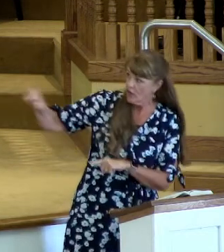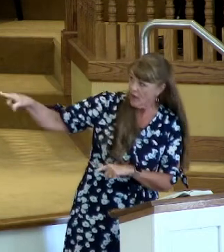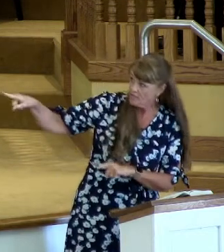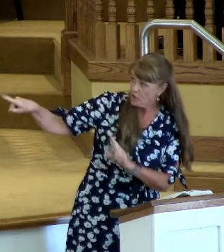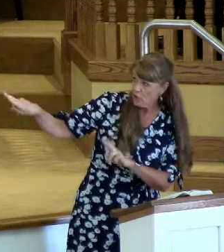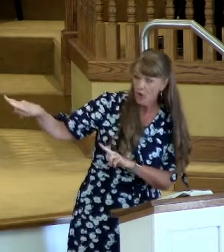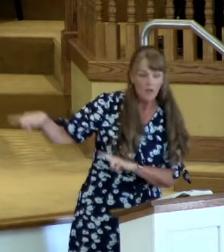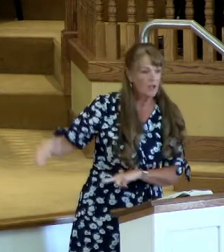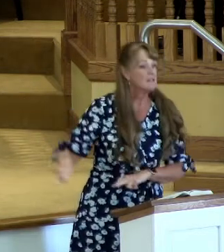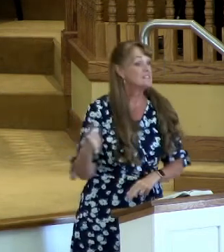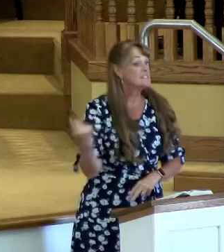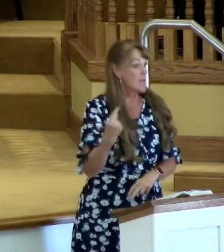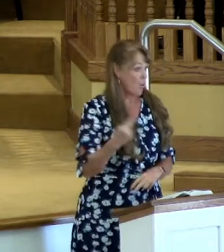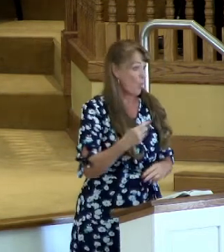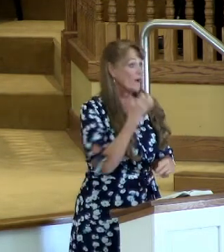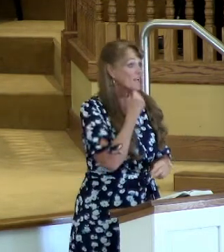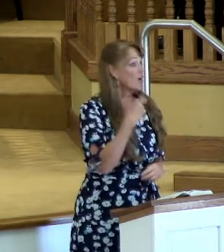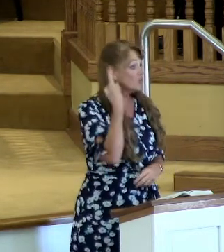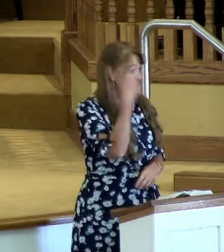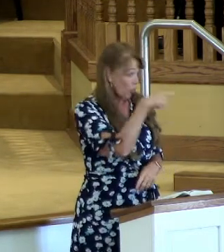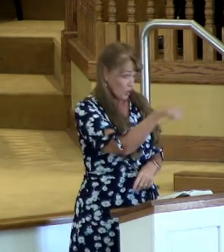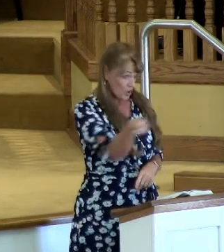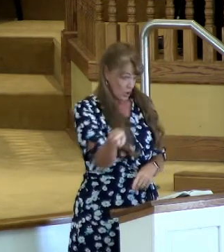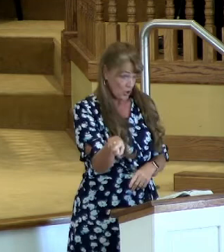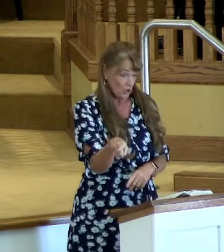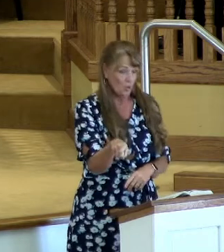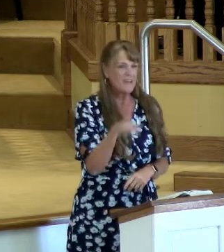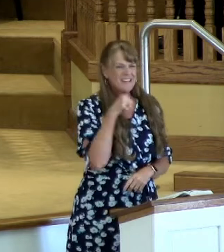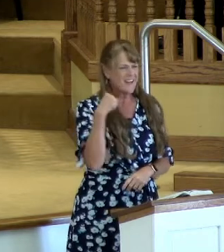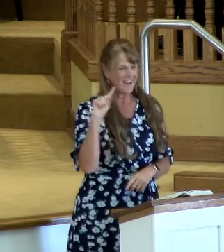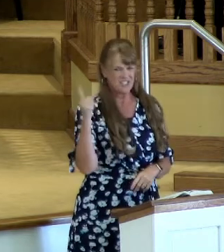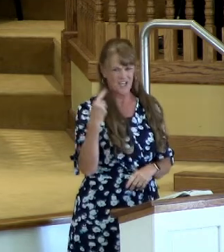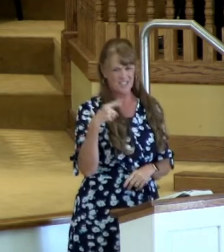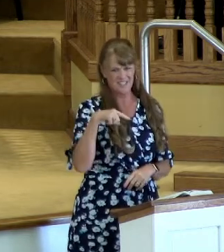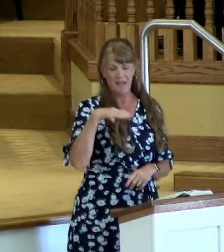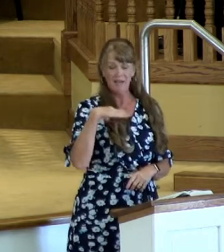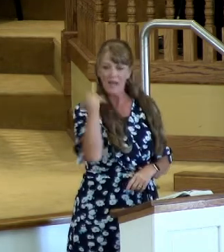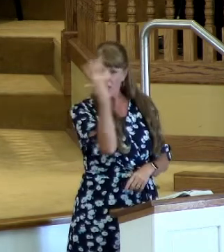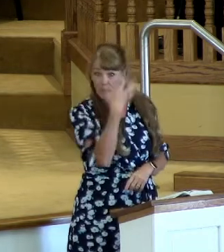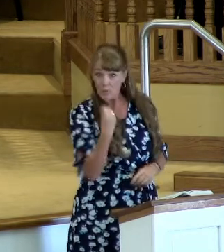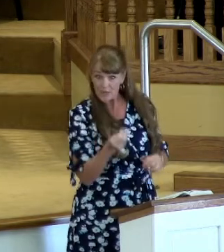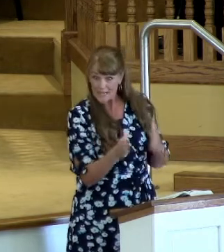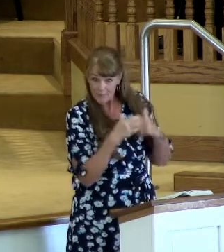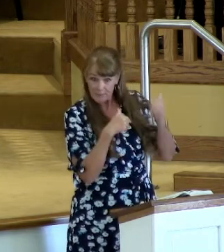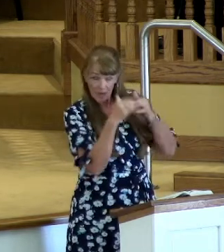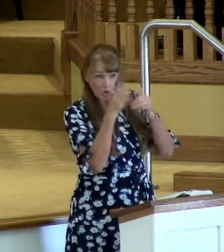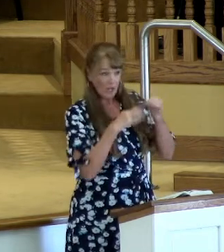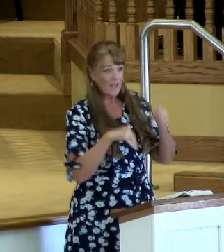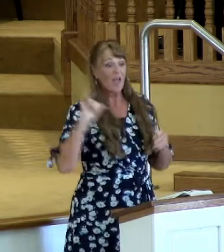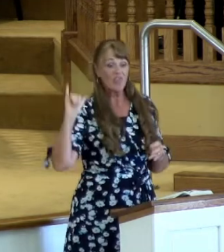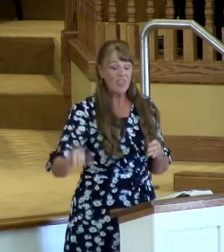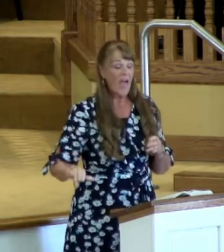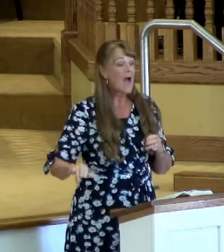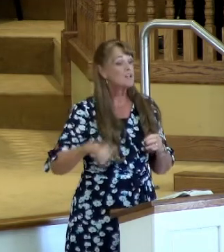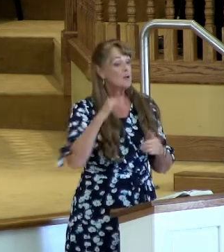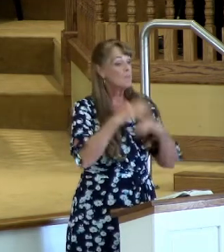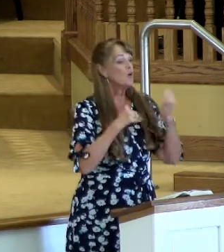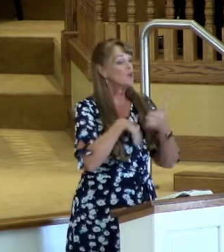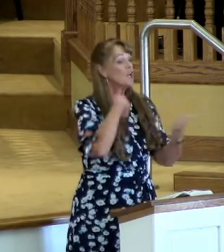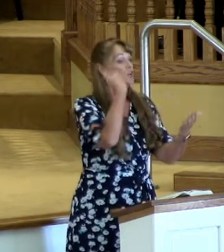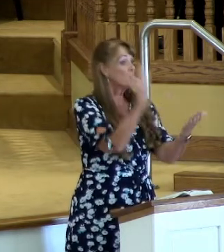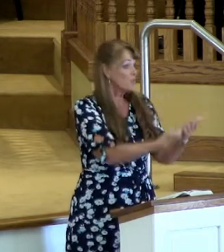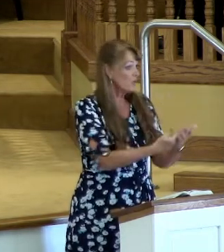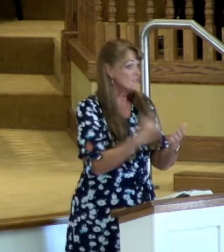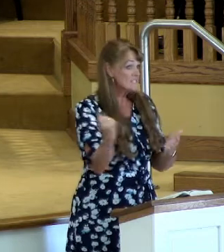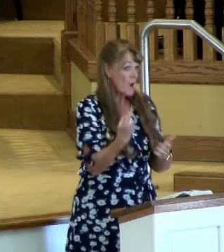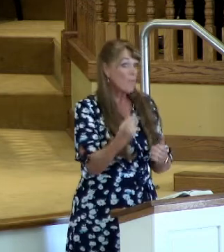you. We don't just build those things to look pretty. That building is proof that somebody in this building cares about somebody else.